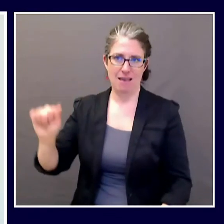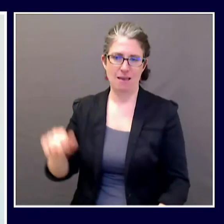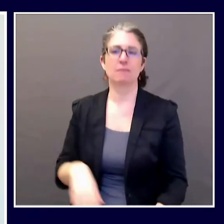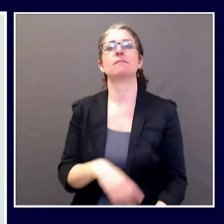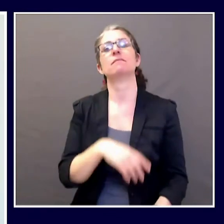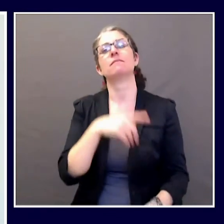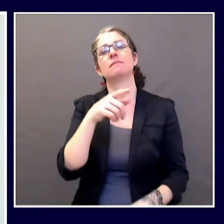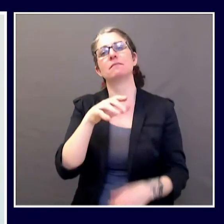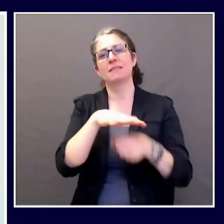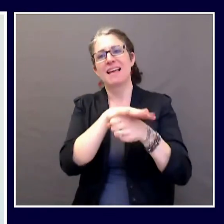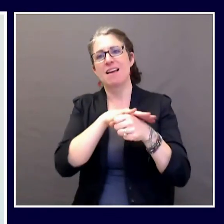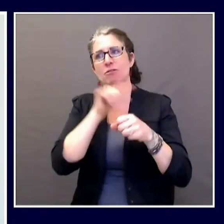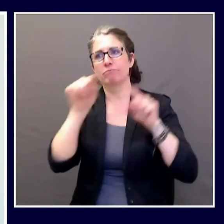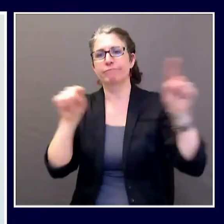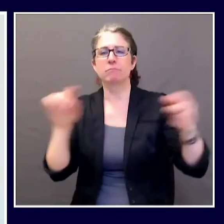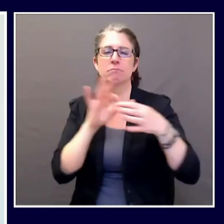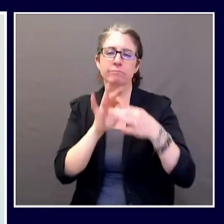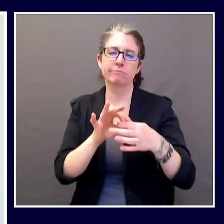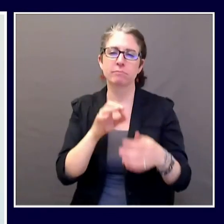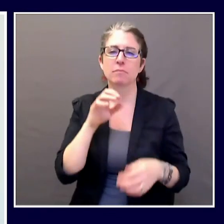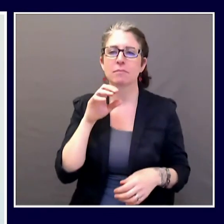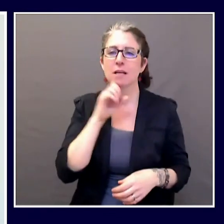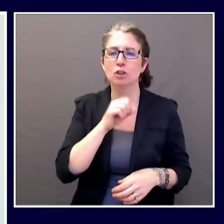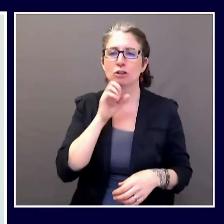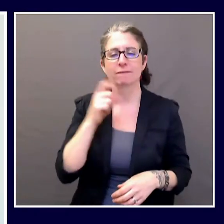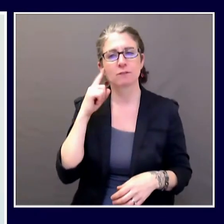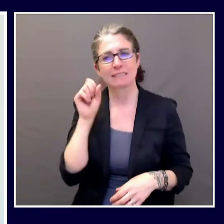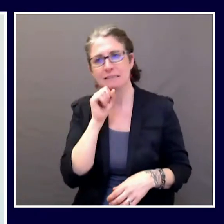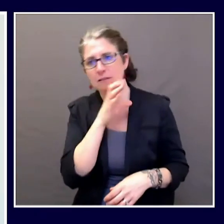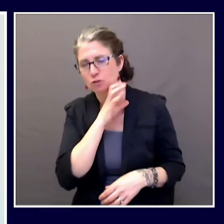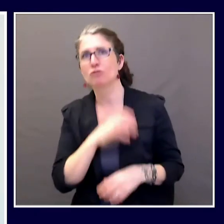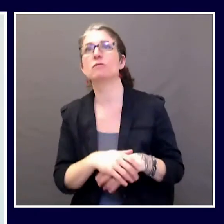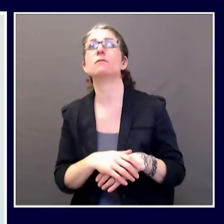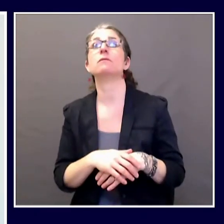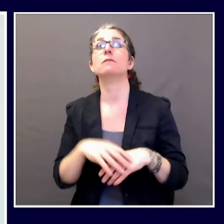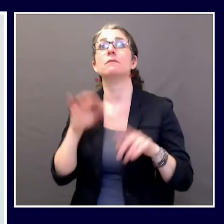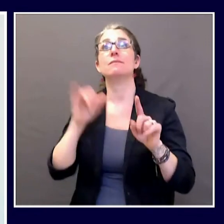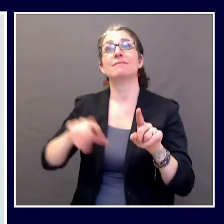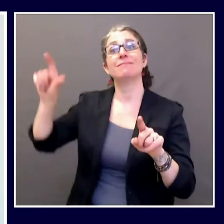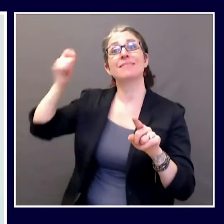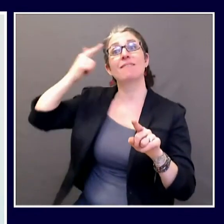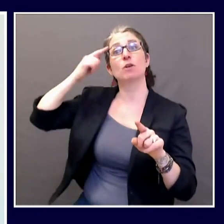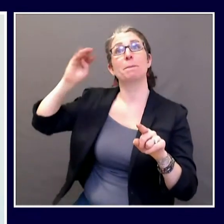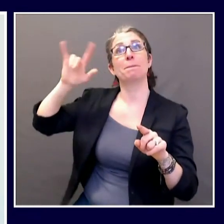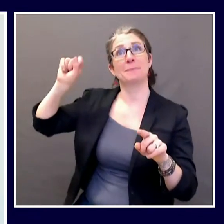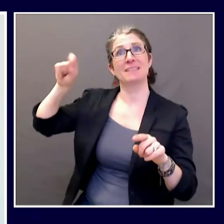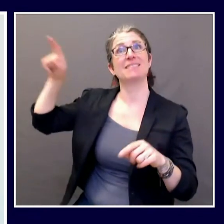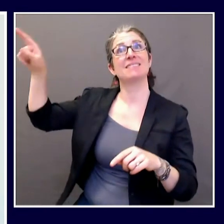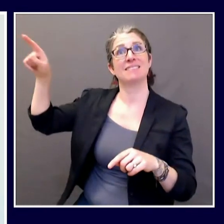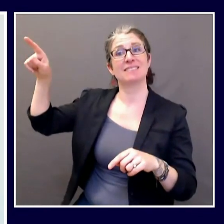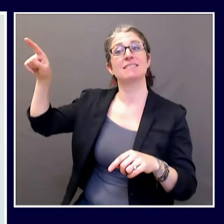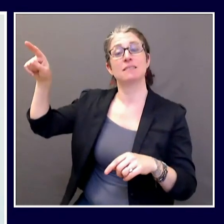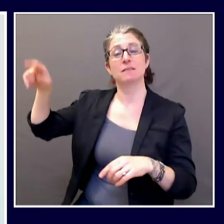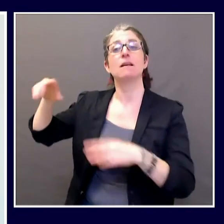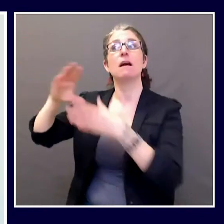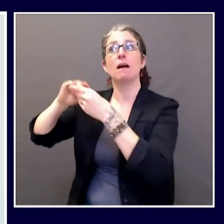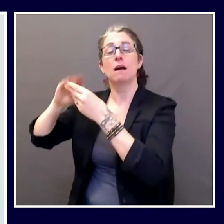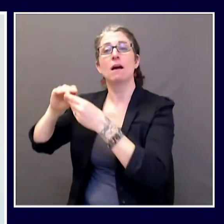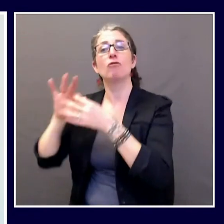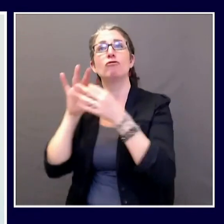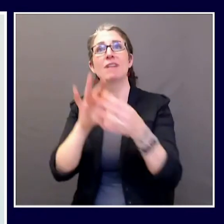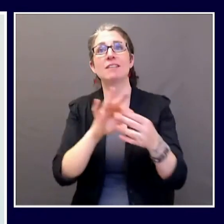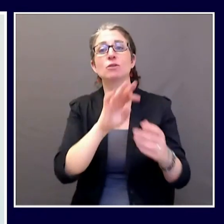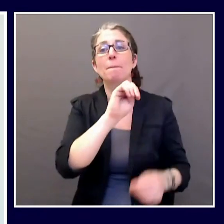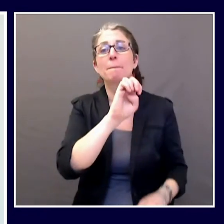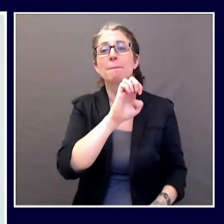government and Medicare, Medicaid, and all the private insurers for this sort of service. I mean, I think we have basically said we want to